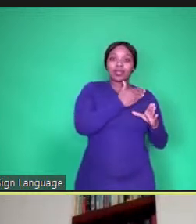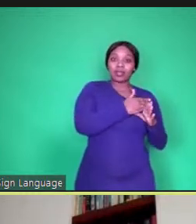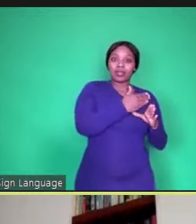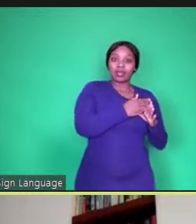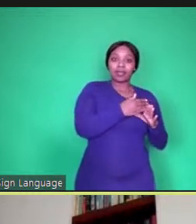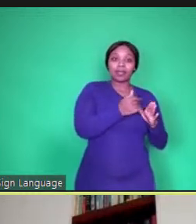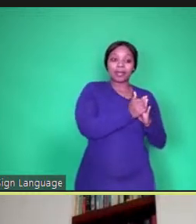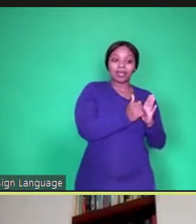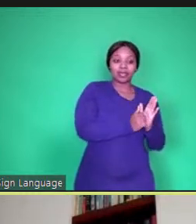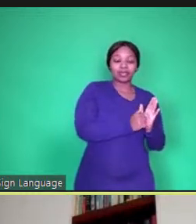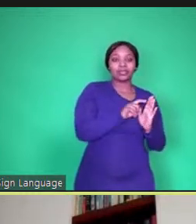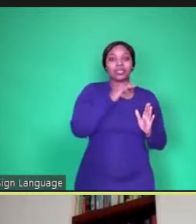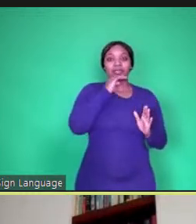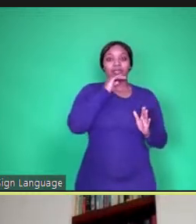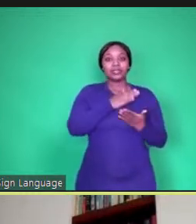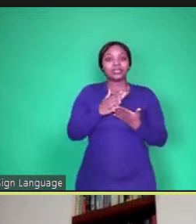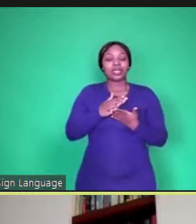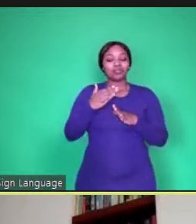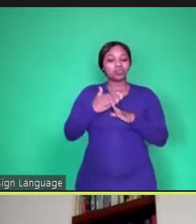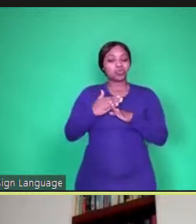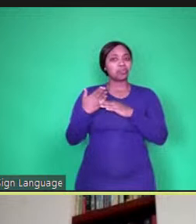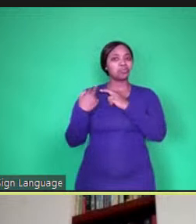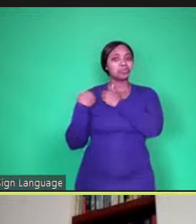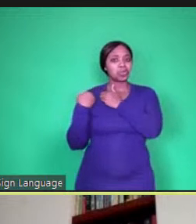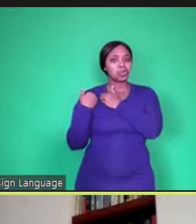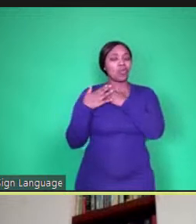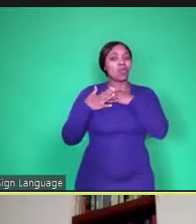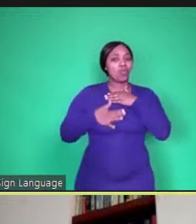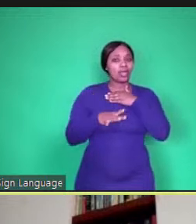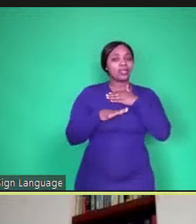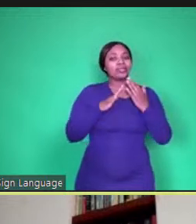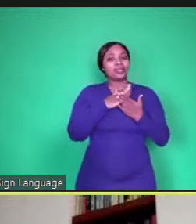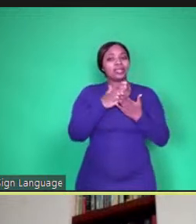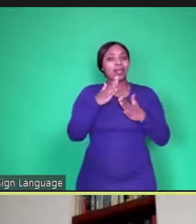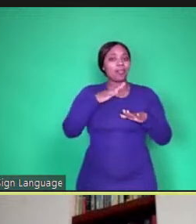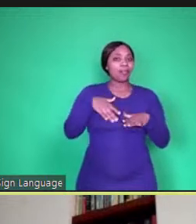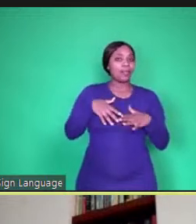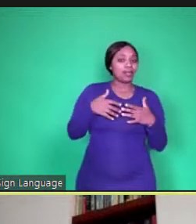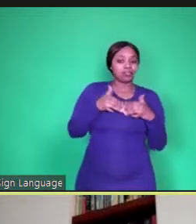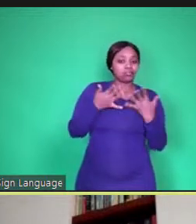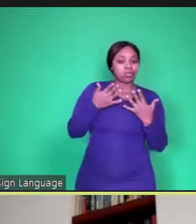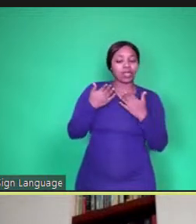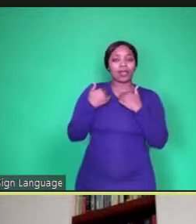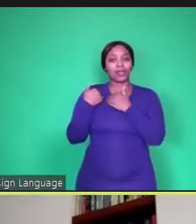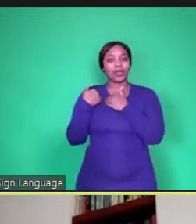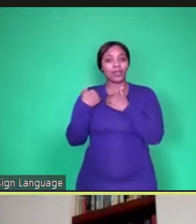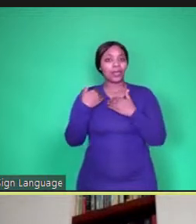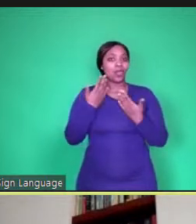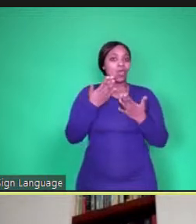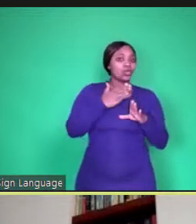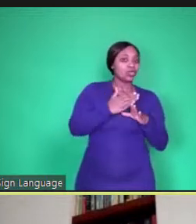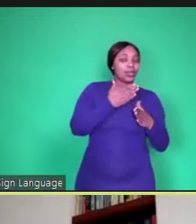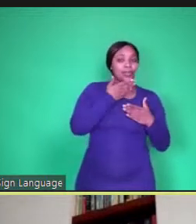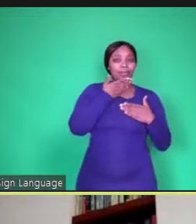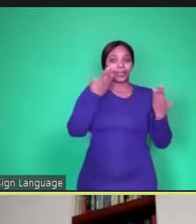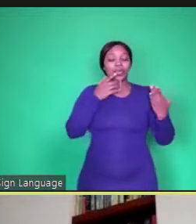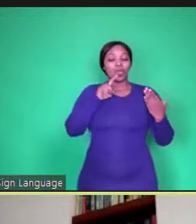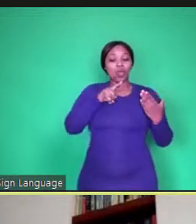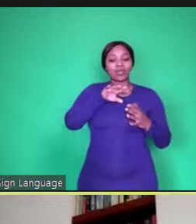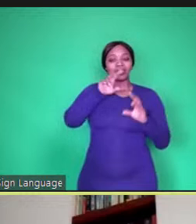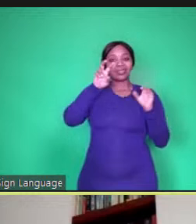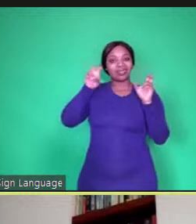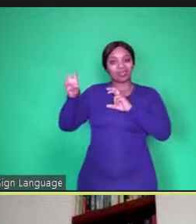a lack of access to formal housing, and higher costs of living in urban areas. All these factors discourage